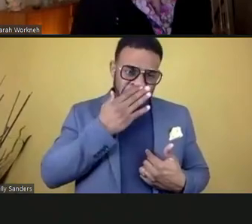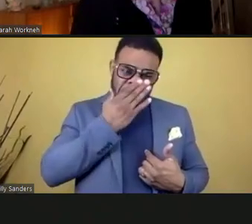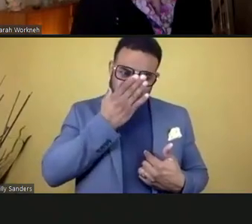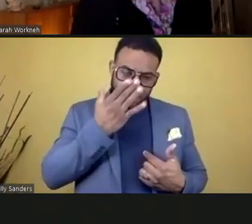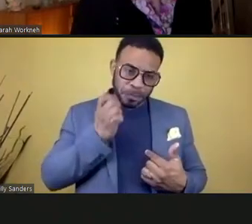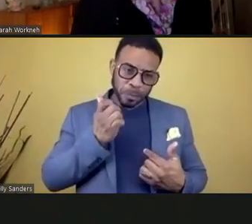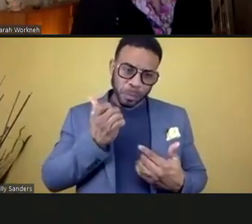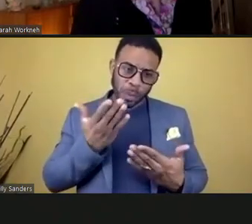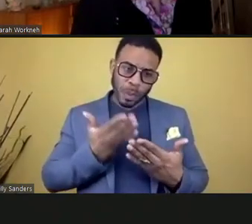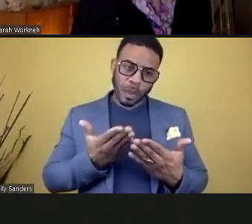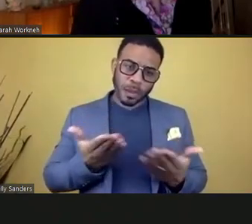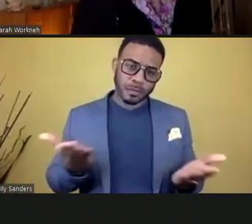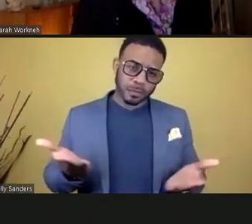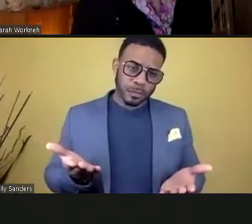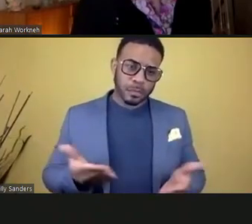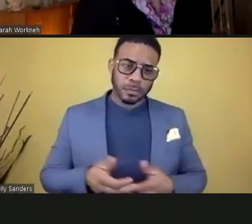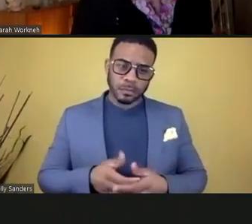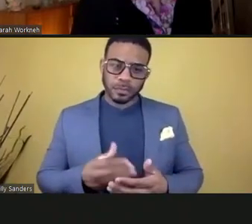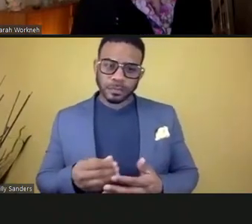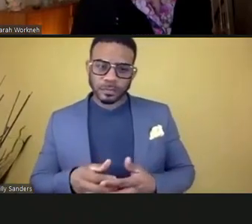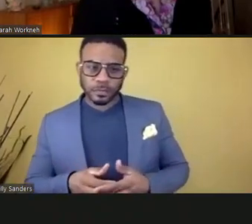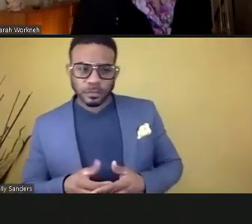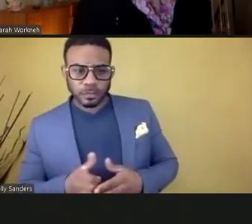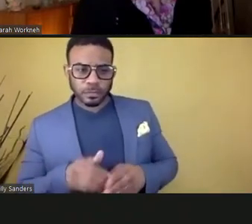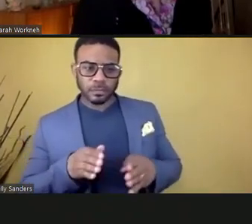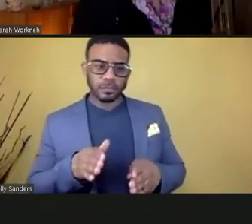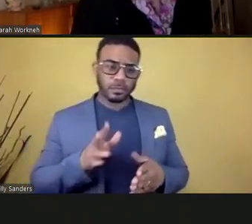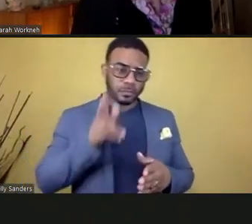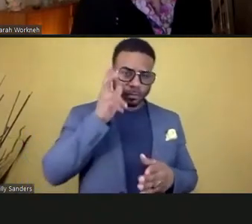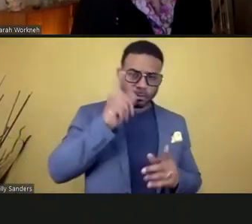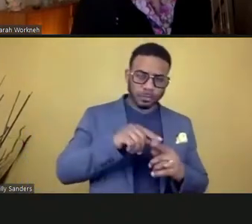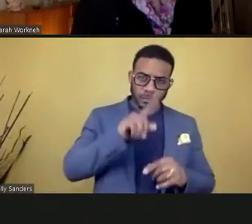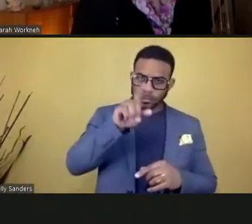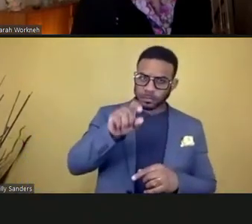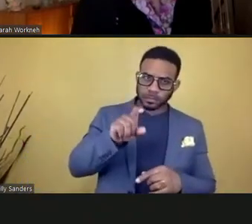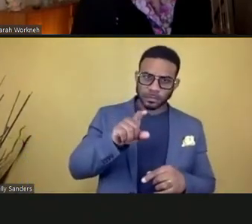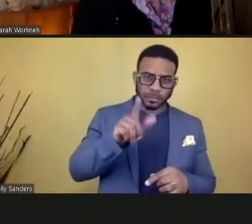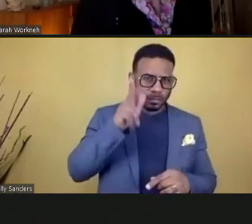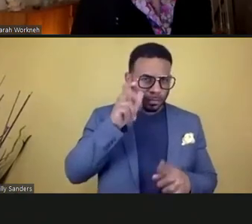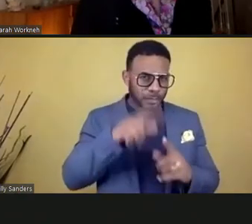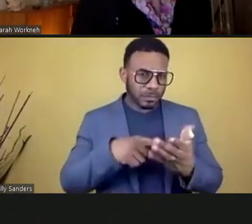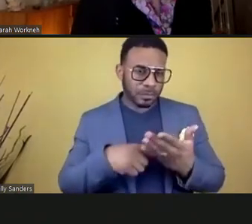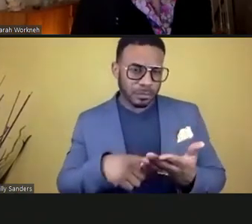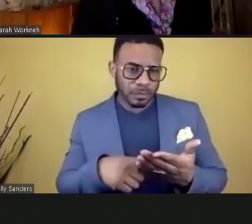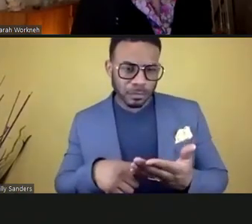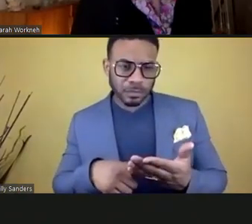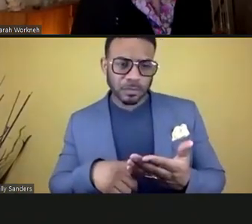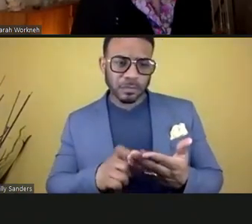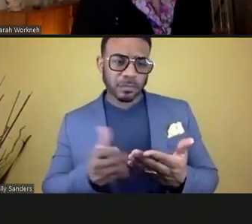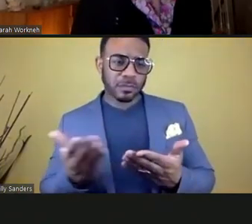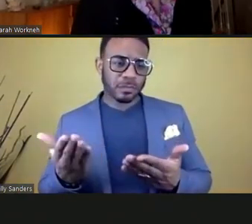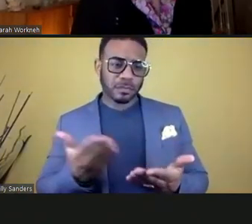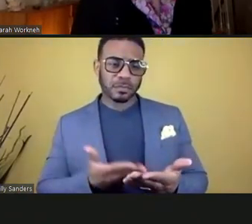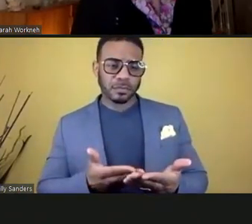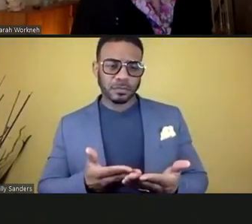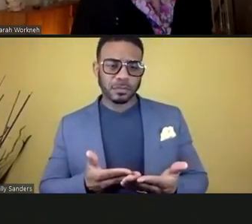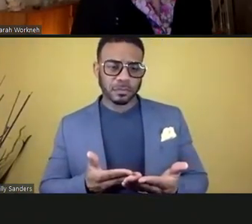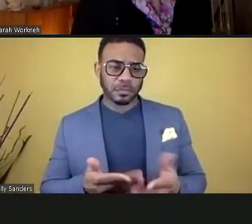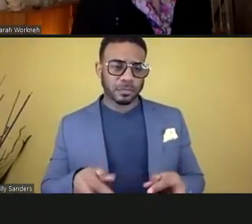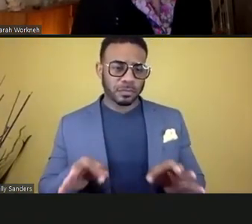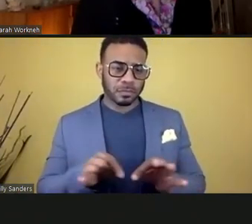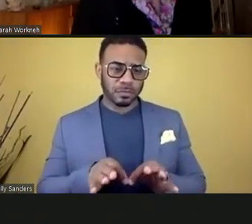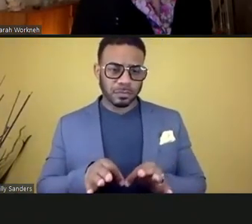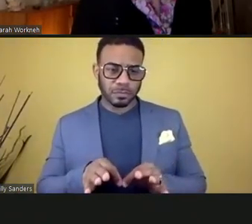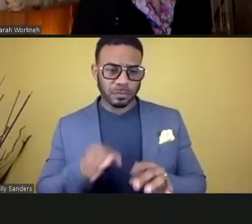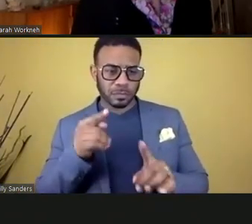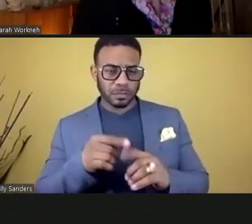You just bring a presence and a way of listening to the questions and listening to the conversation that bring important